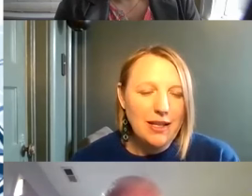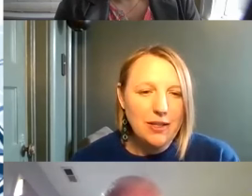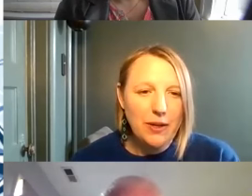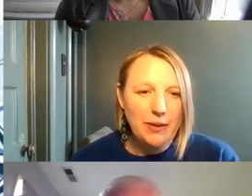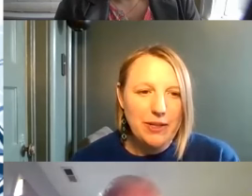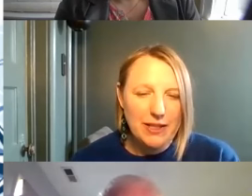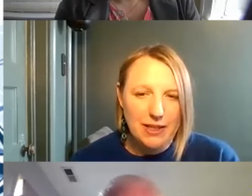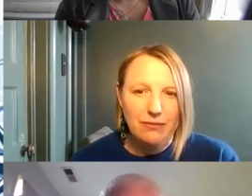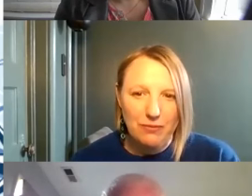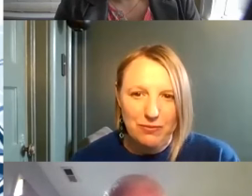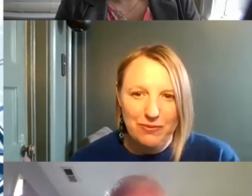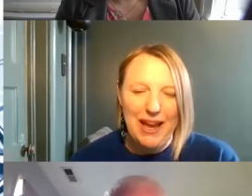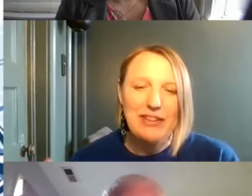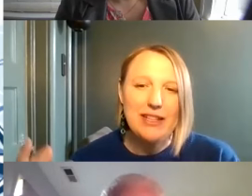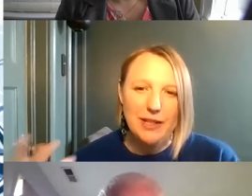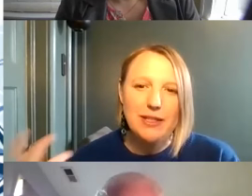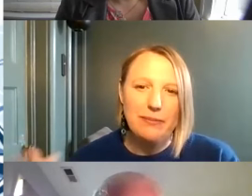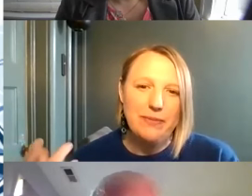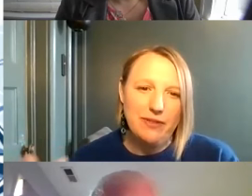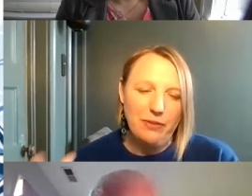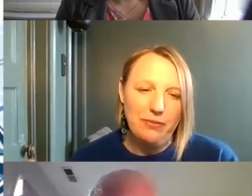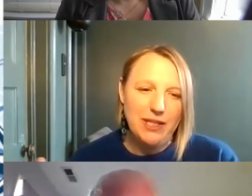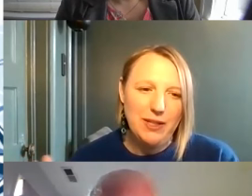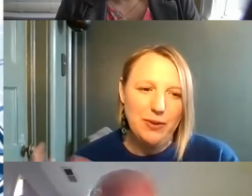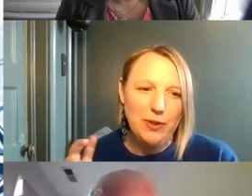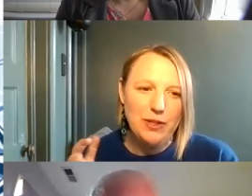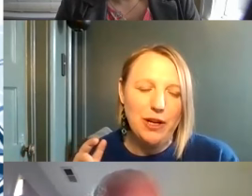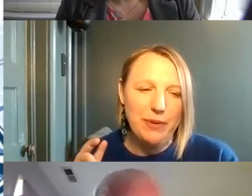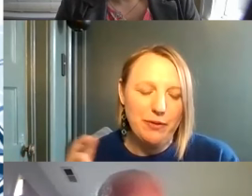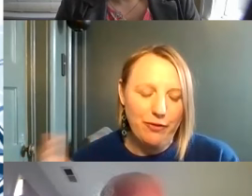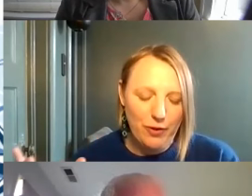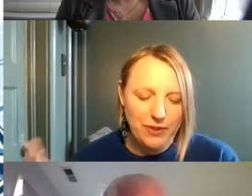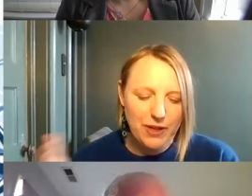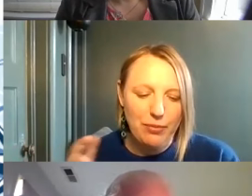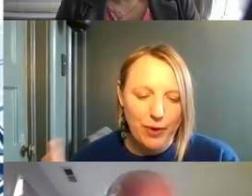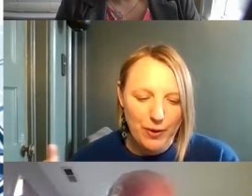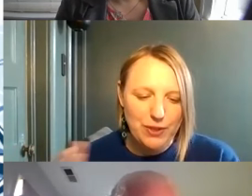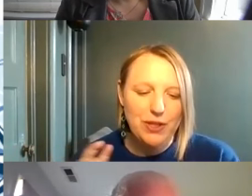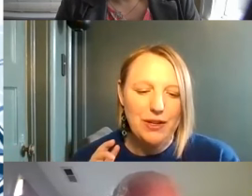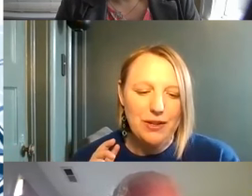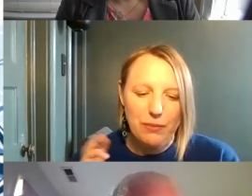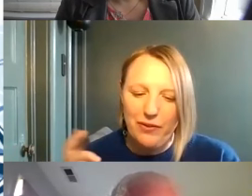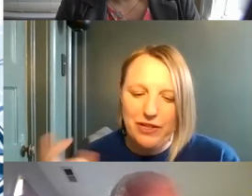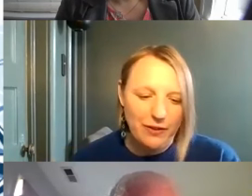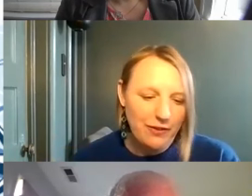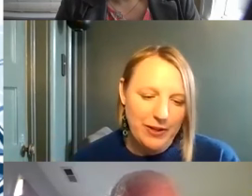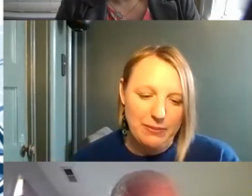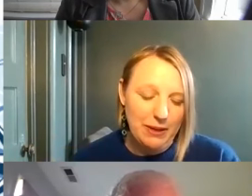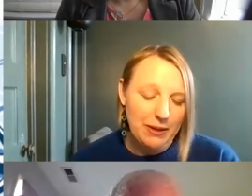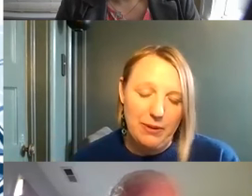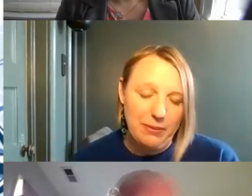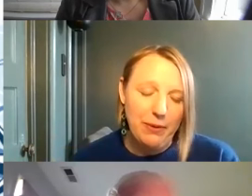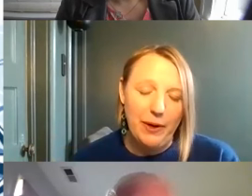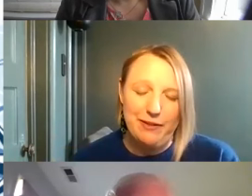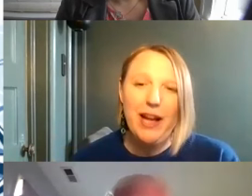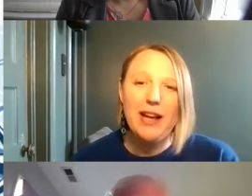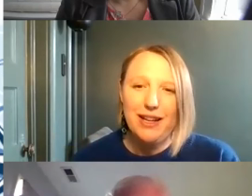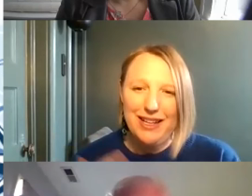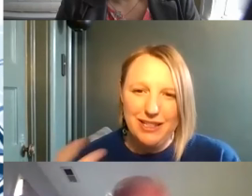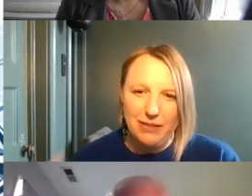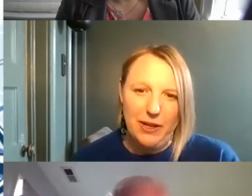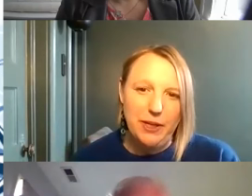Yeah, I think, Joe, I think what you're saying is like having the skills to use a trauma-informed approach. Motivational interviewing can be a big part